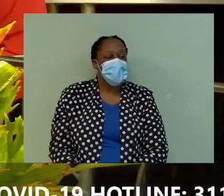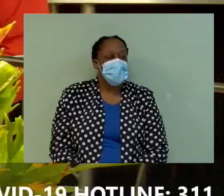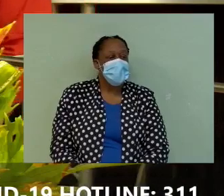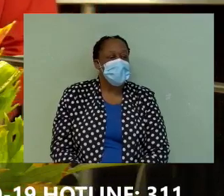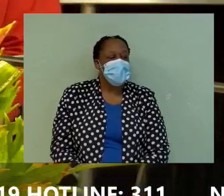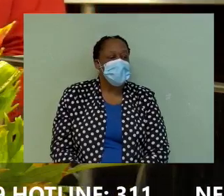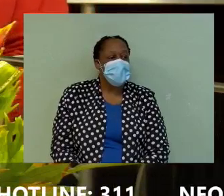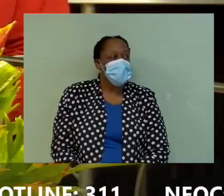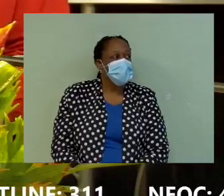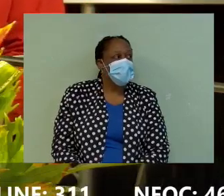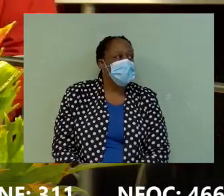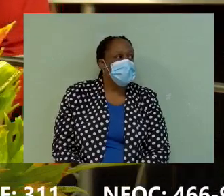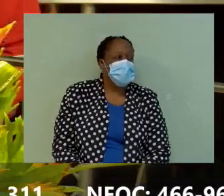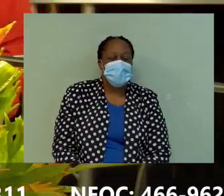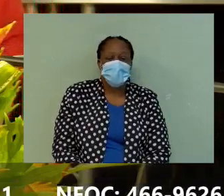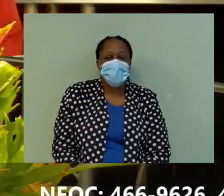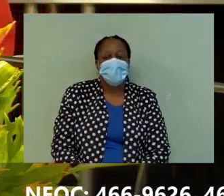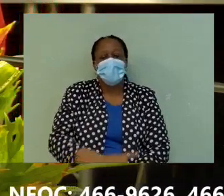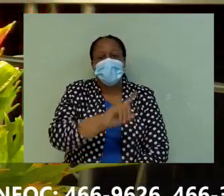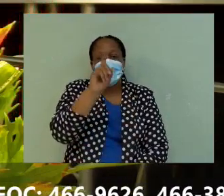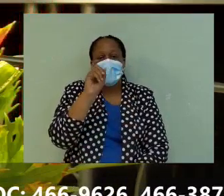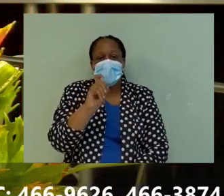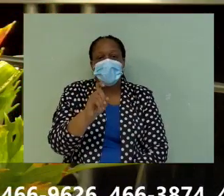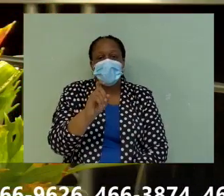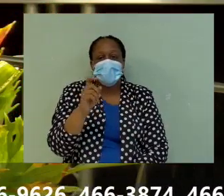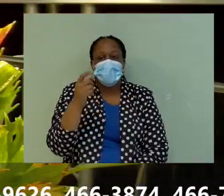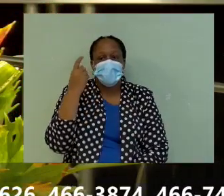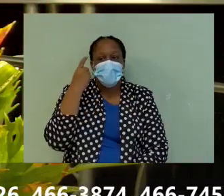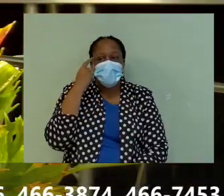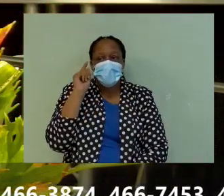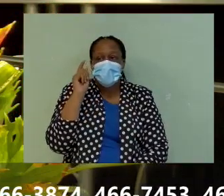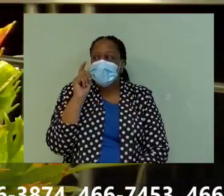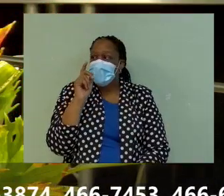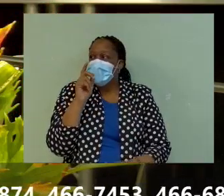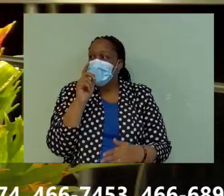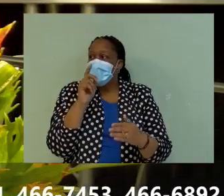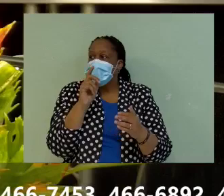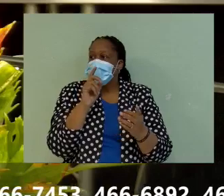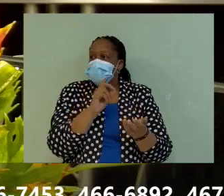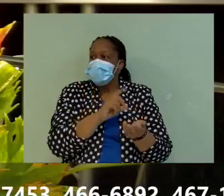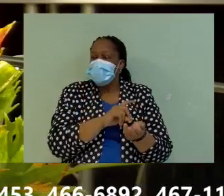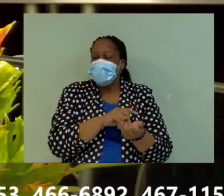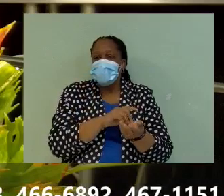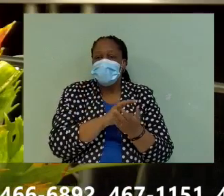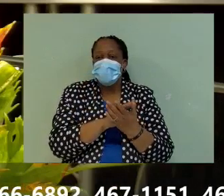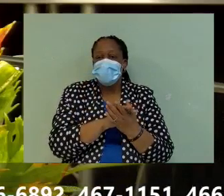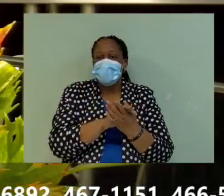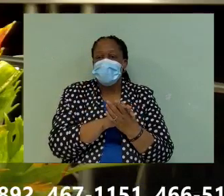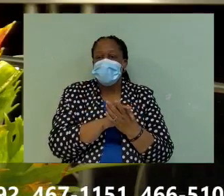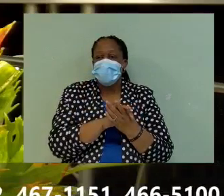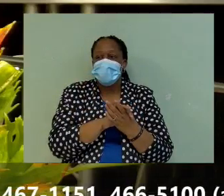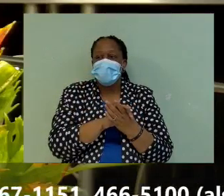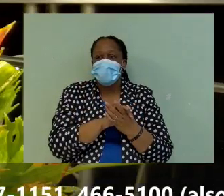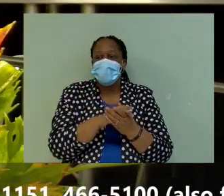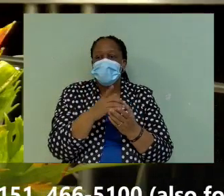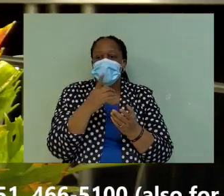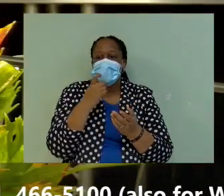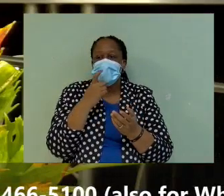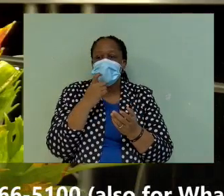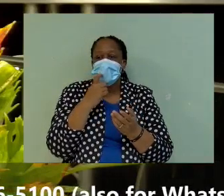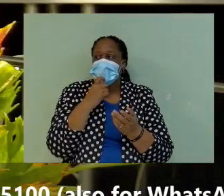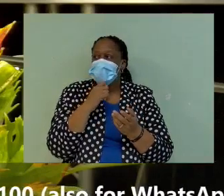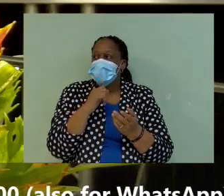This one is for Dr. Wilkinson. Who is exempt from wearing masks? And